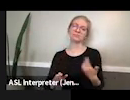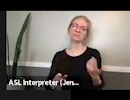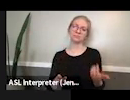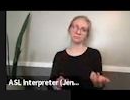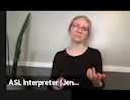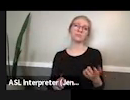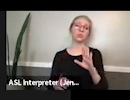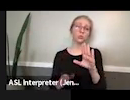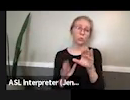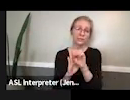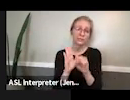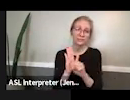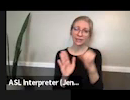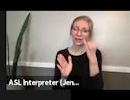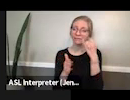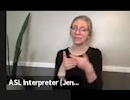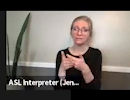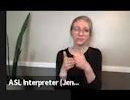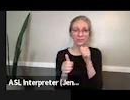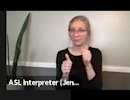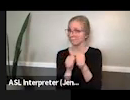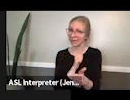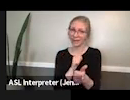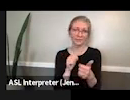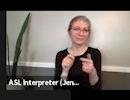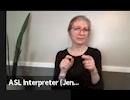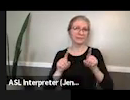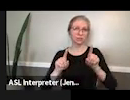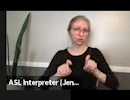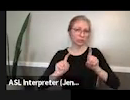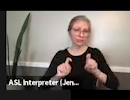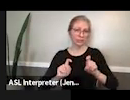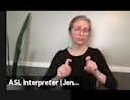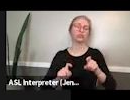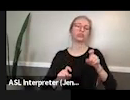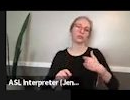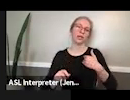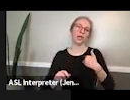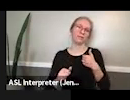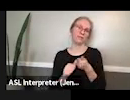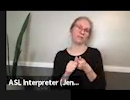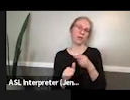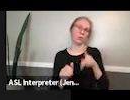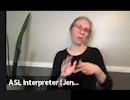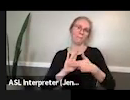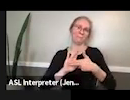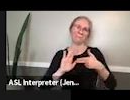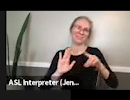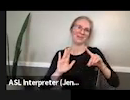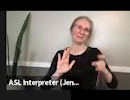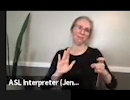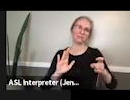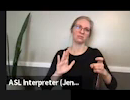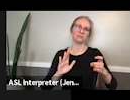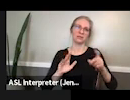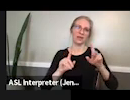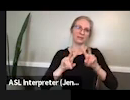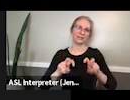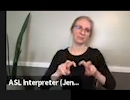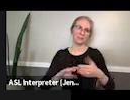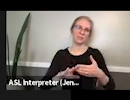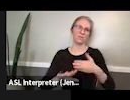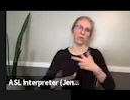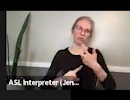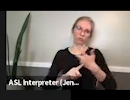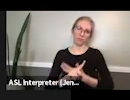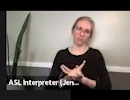not pass the newborn hearing screening should have a follow-up diagnostic assessment prior to 3 months. Again, get in